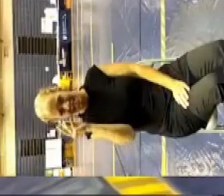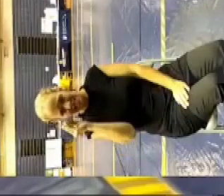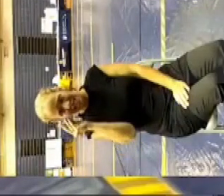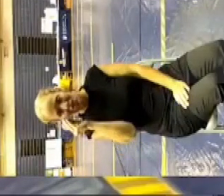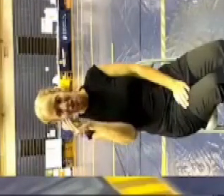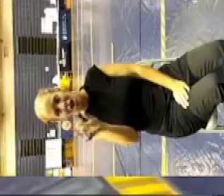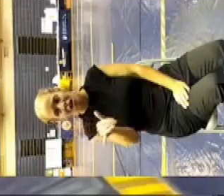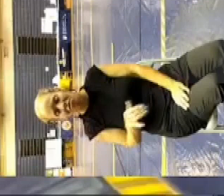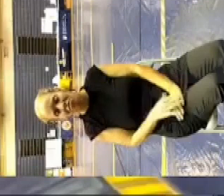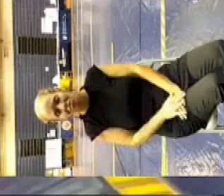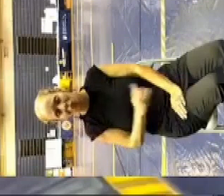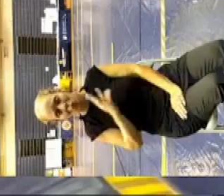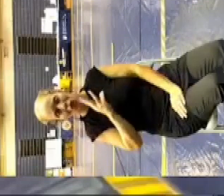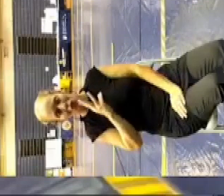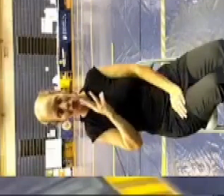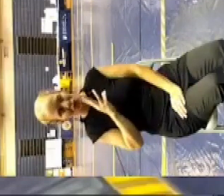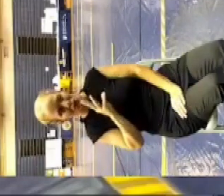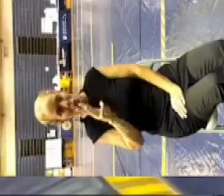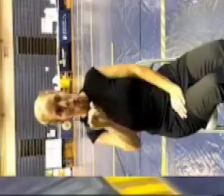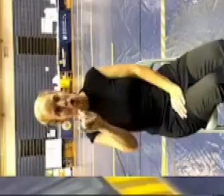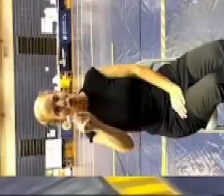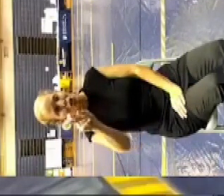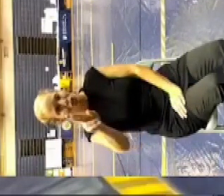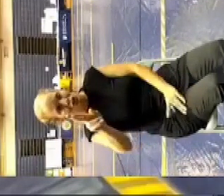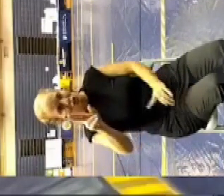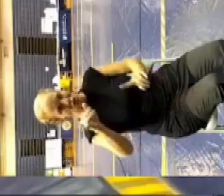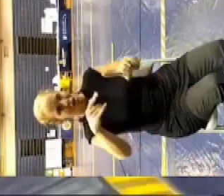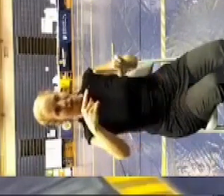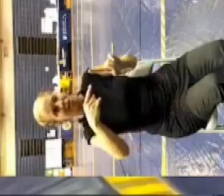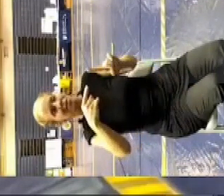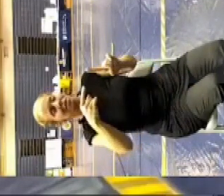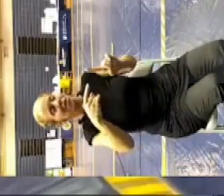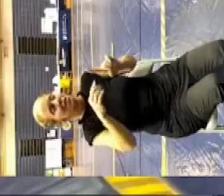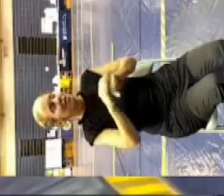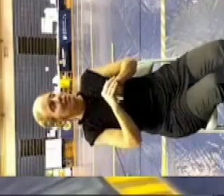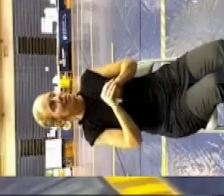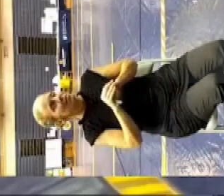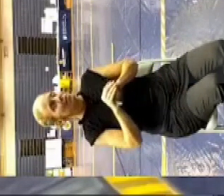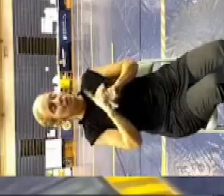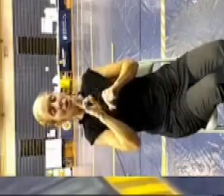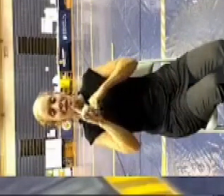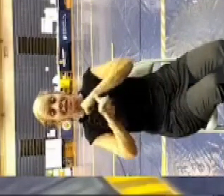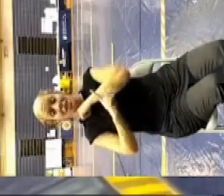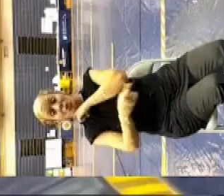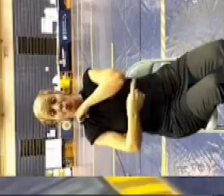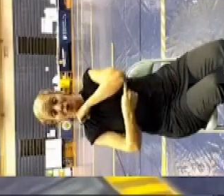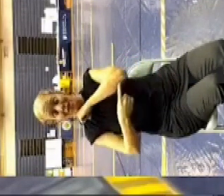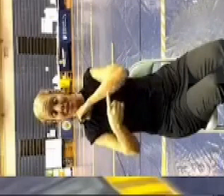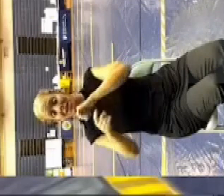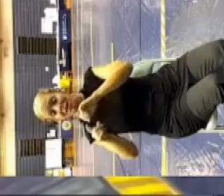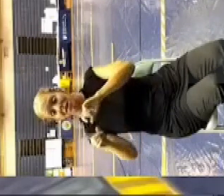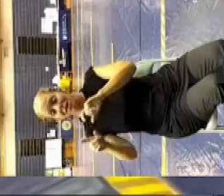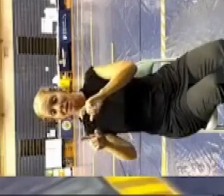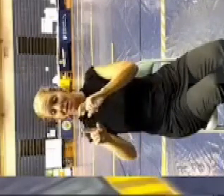into consideration. Now, what my concern is, in as far as the debris